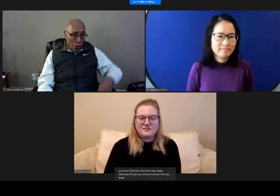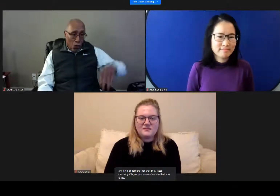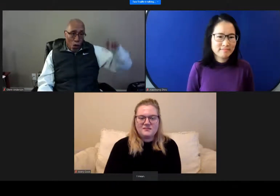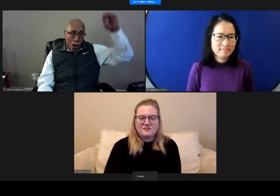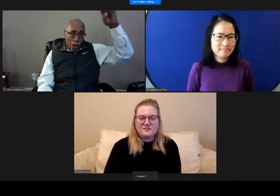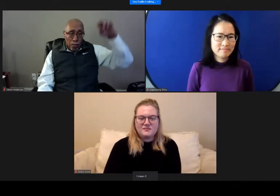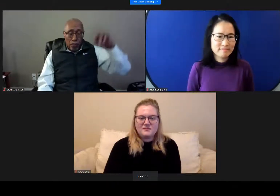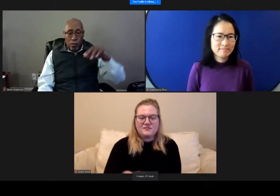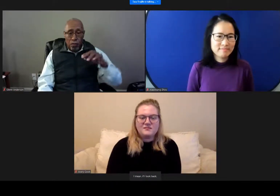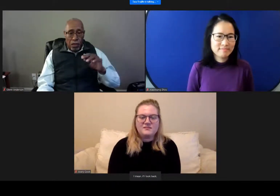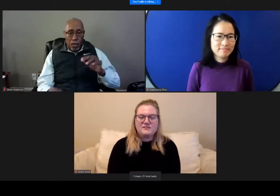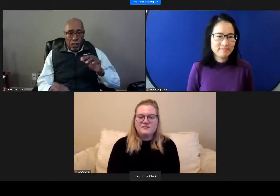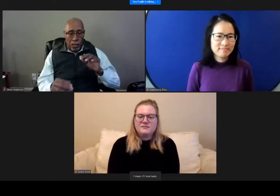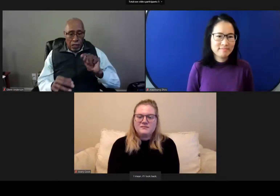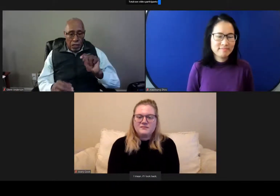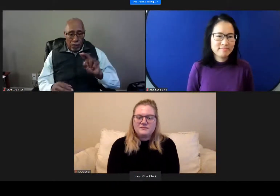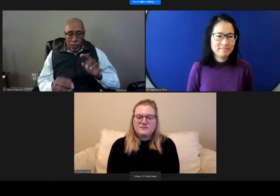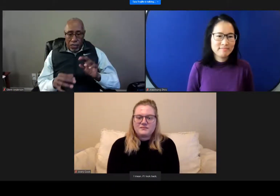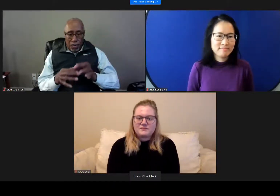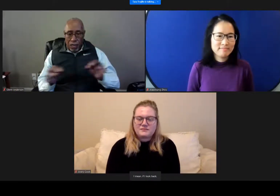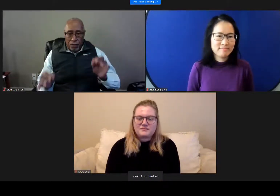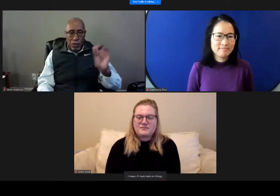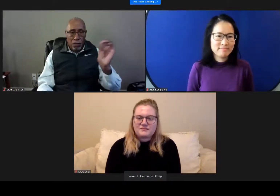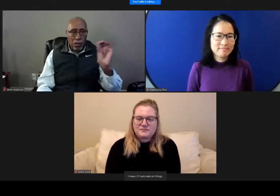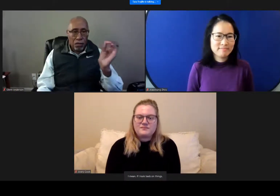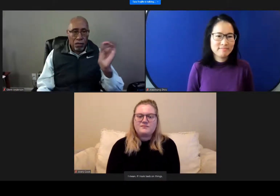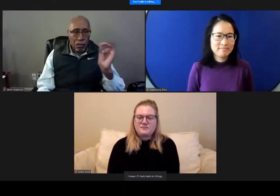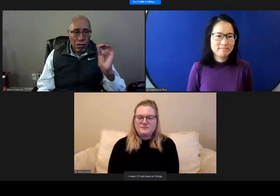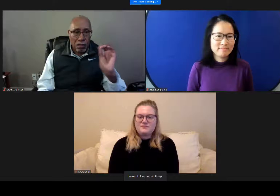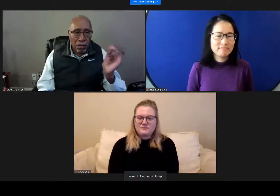I mean, if I look back on things,